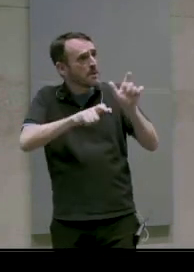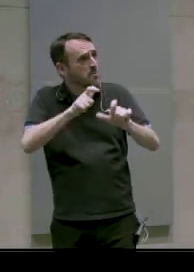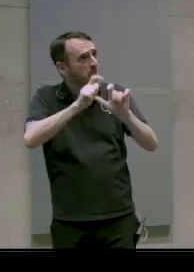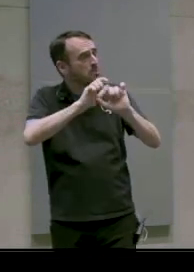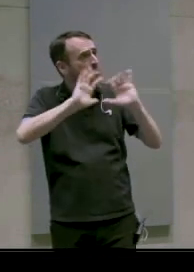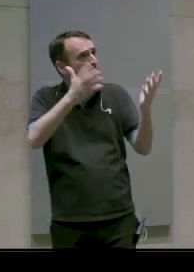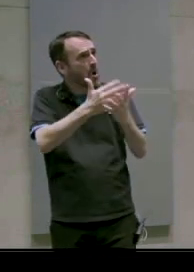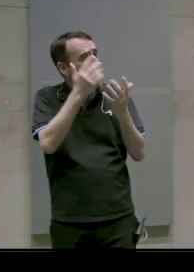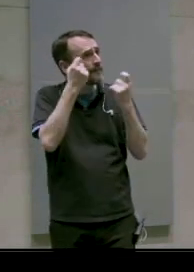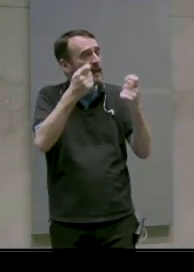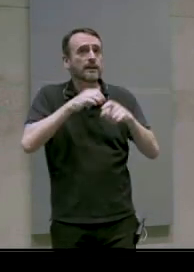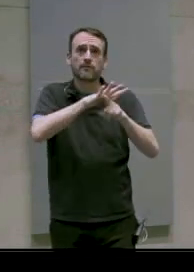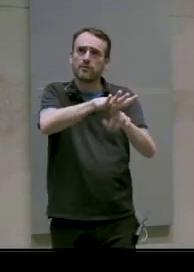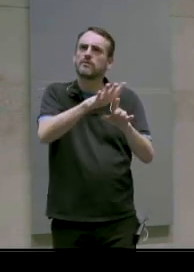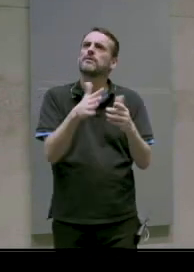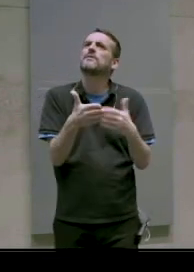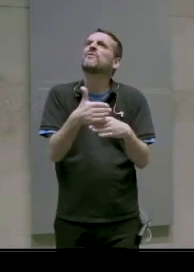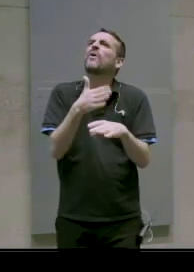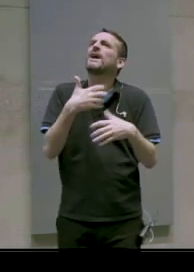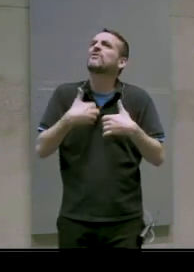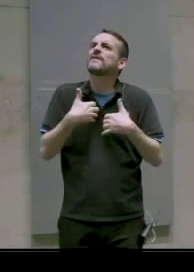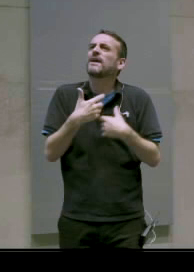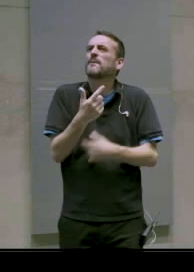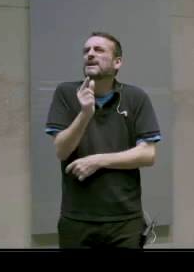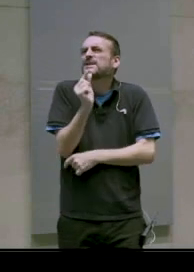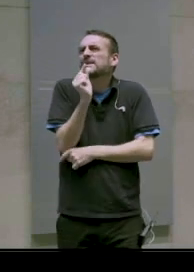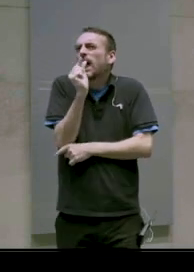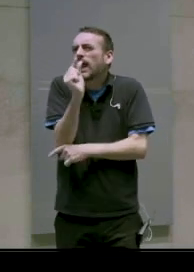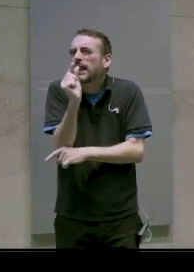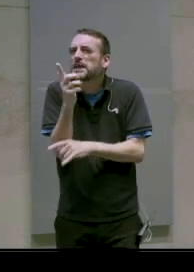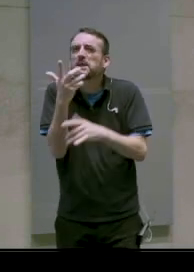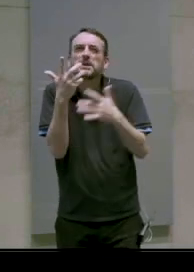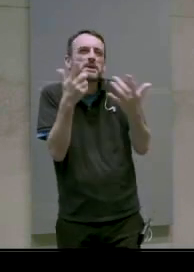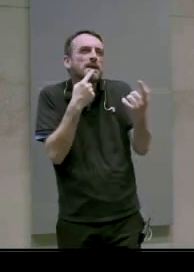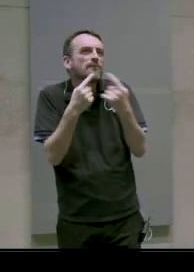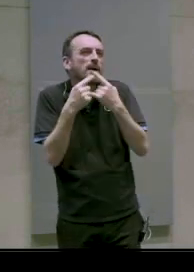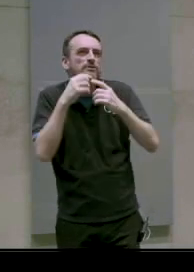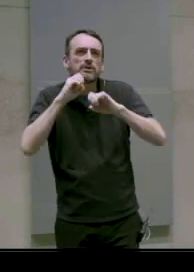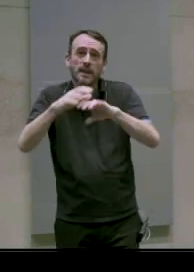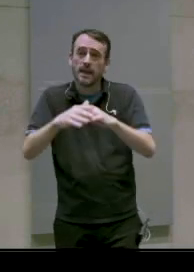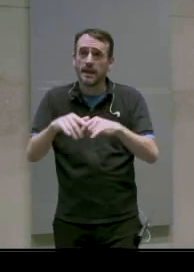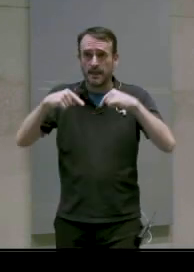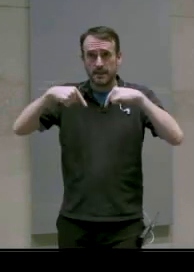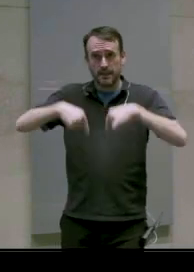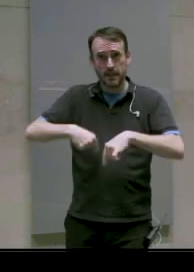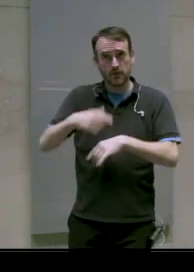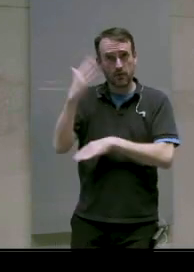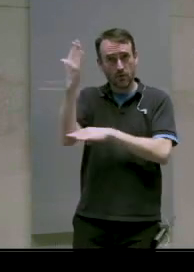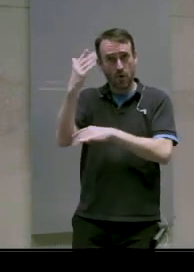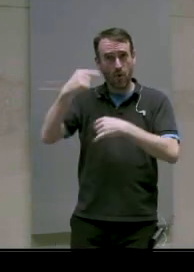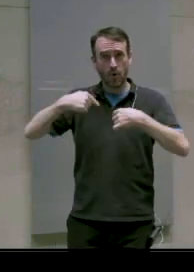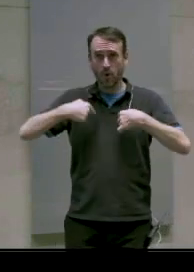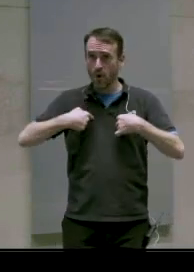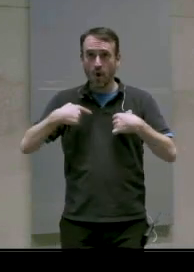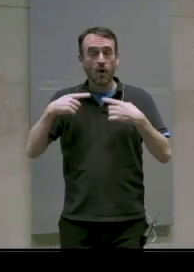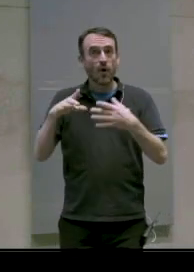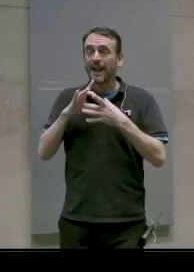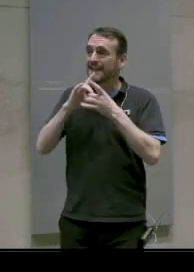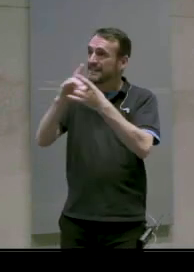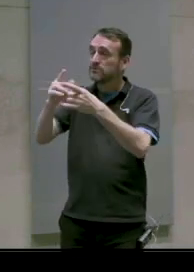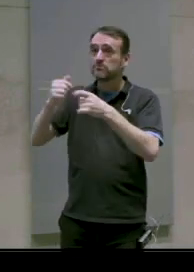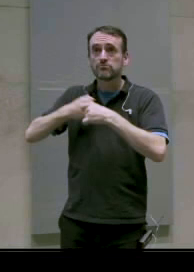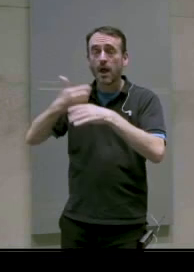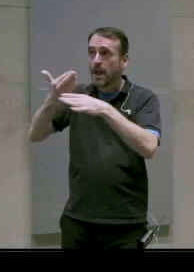get into the interesting bits, I have to add a teeny tiny bit of housekeeping. This talk does not represent our employers, funders or industry